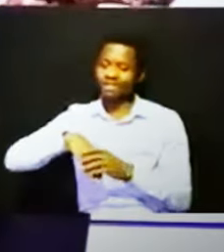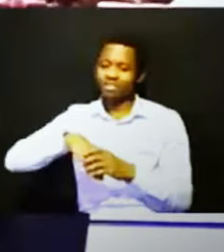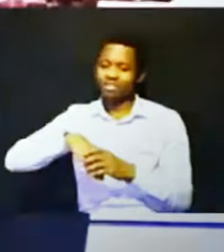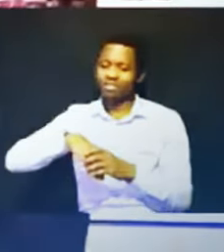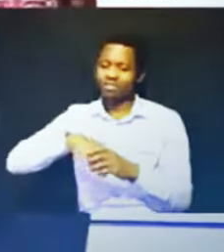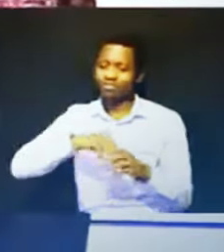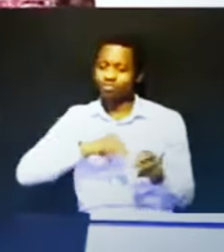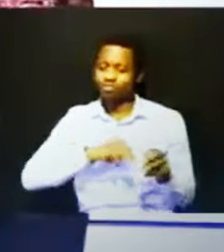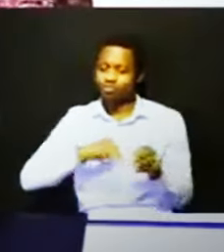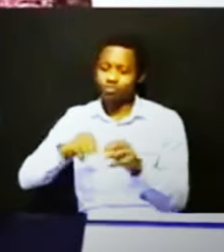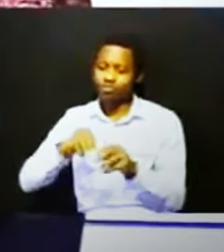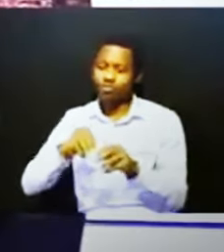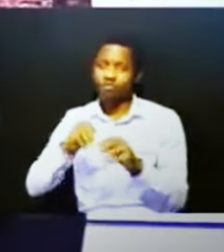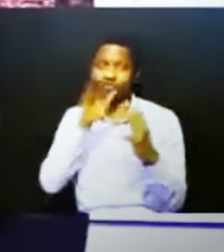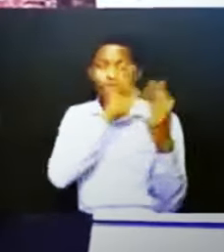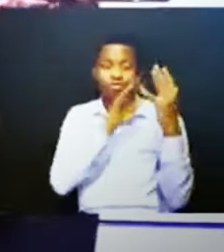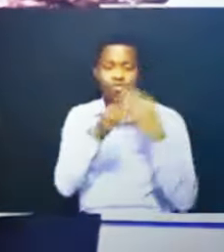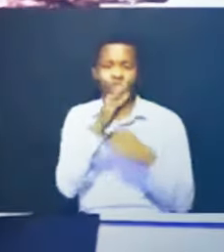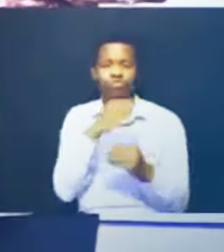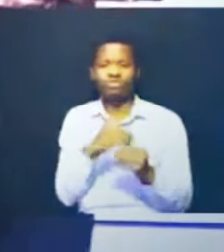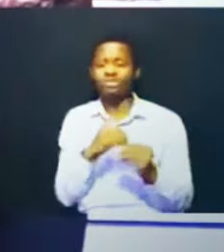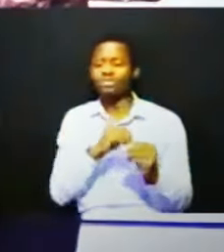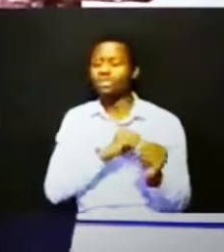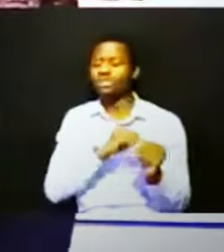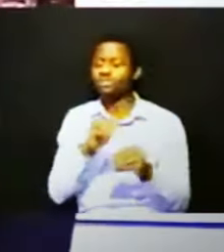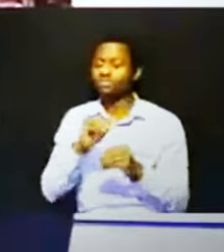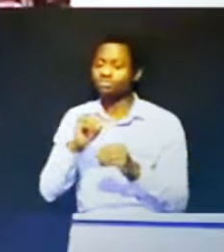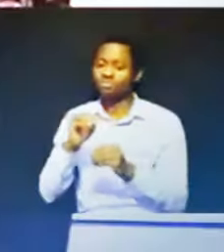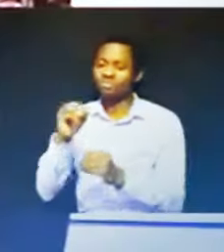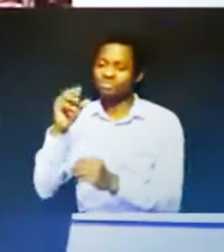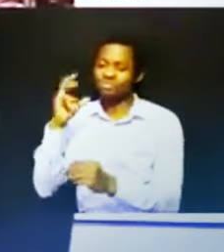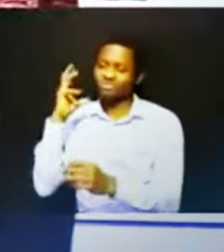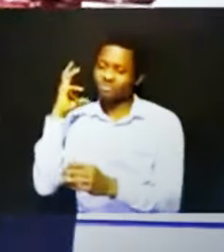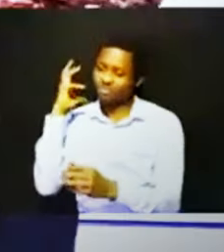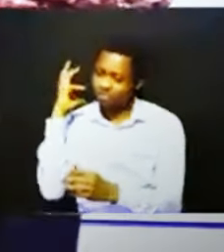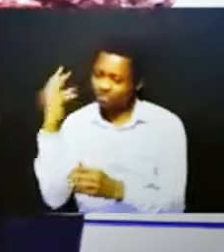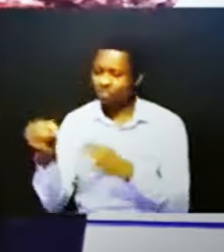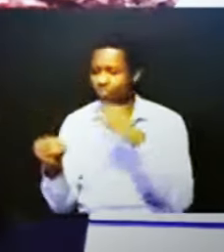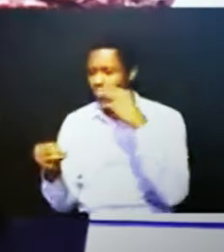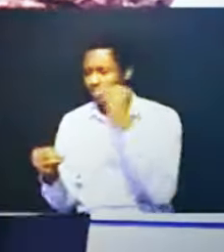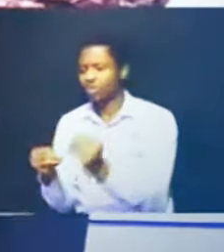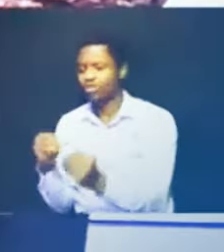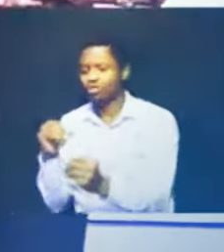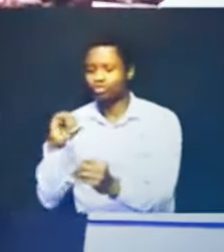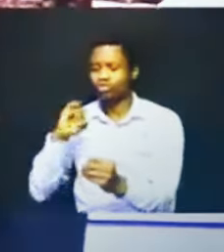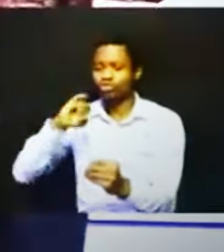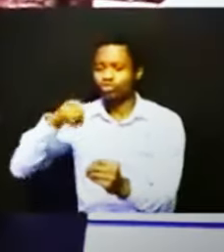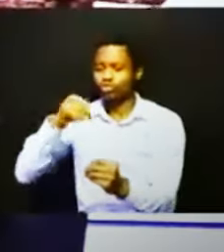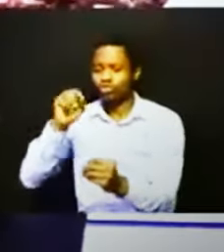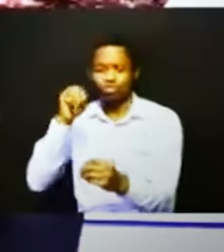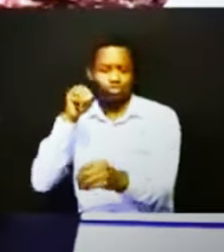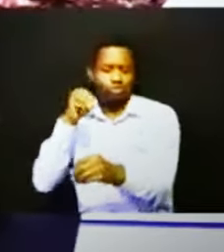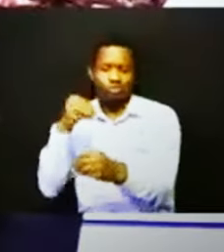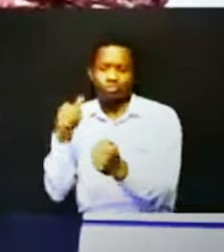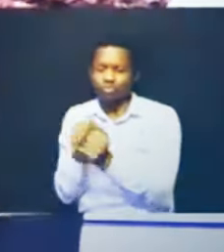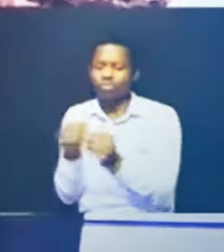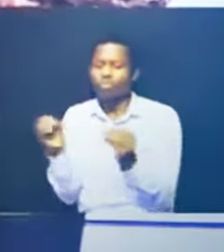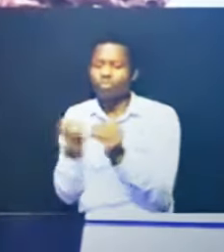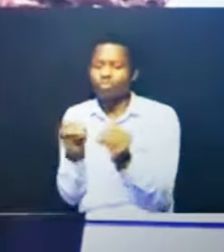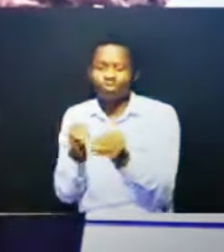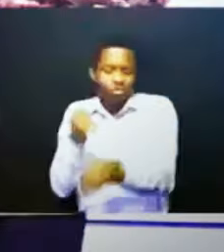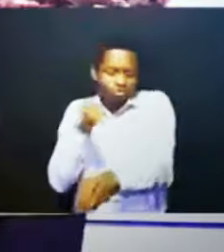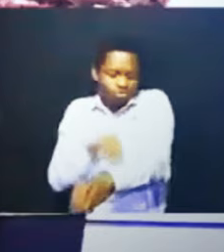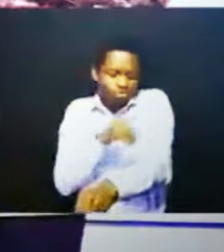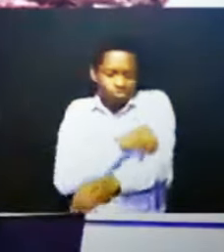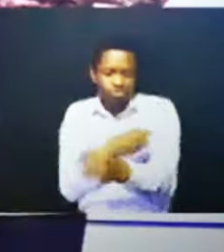sores from the soles of his feet to the crown of his head. And a certain